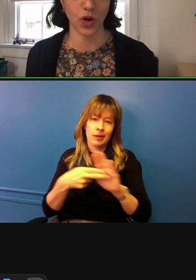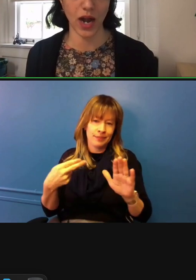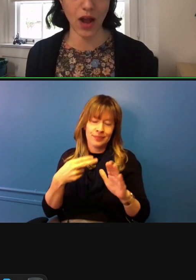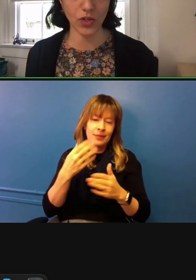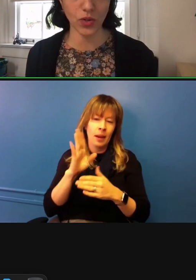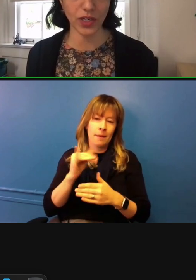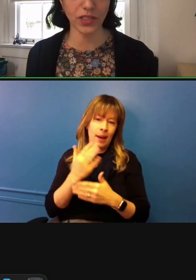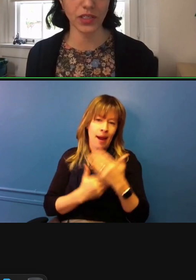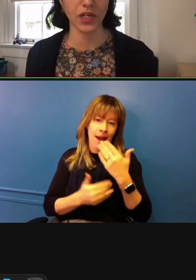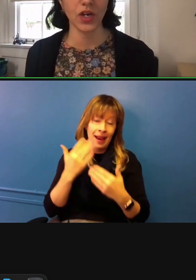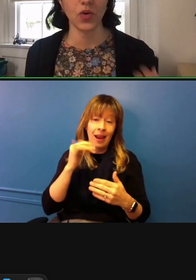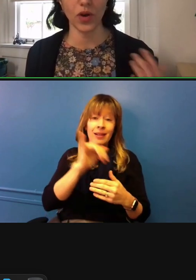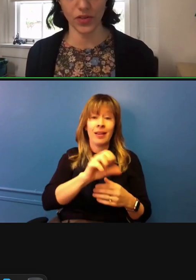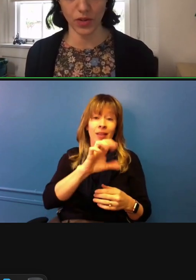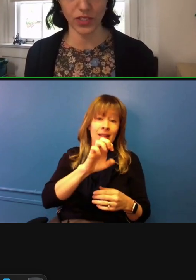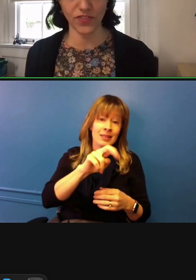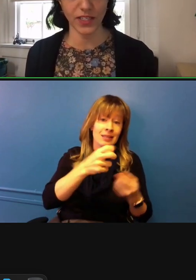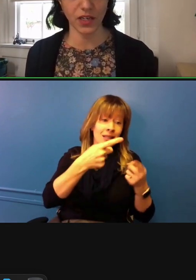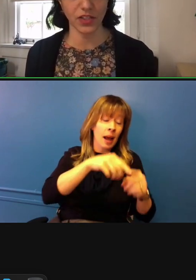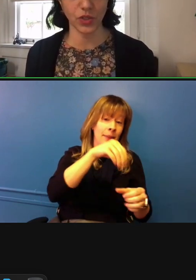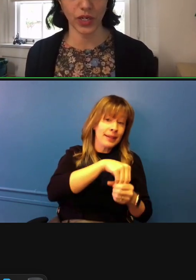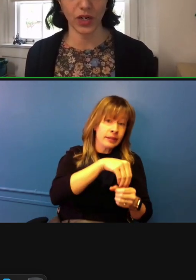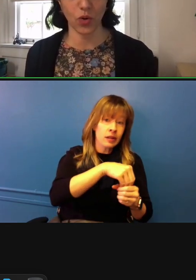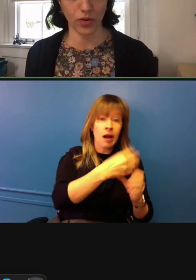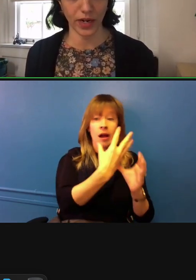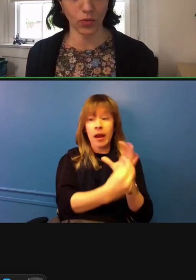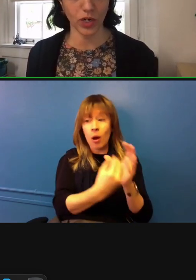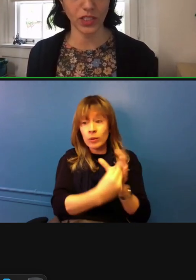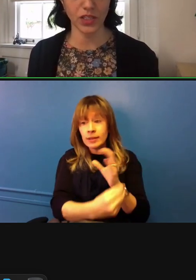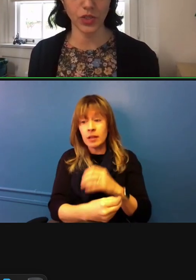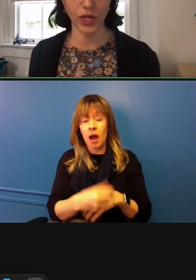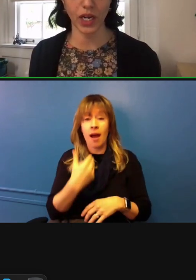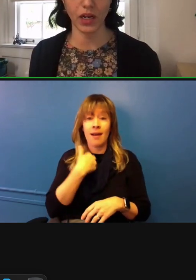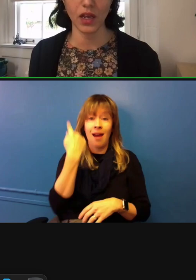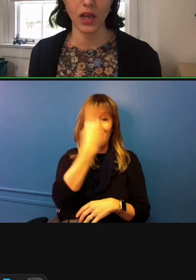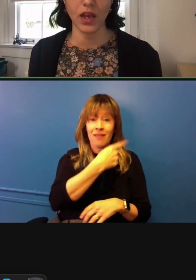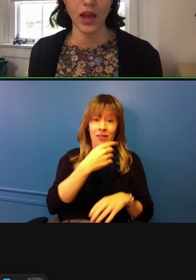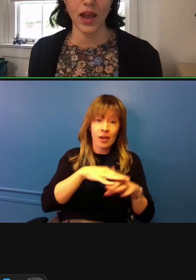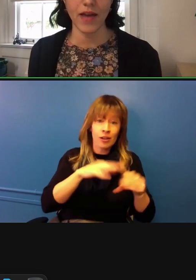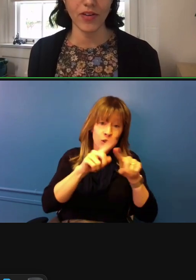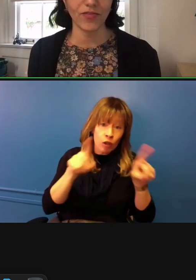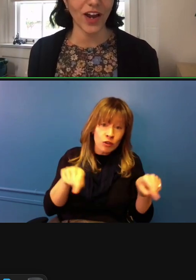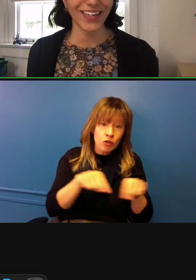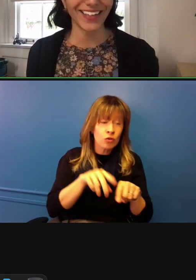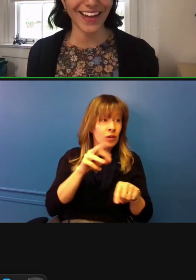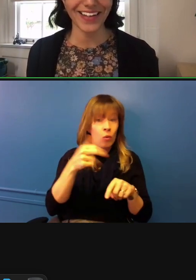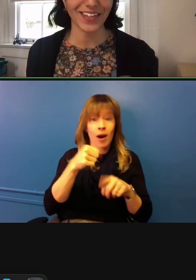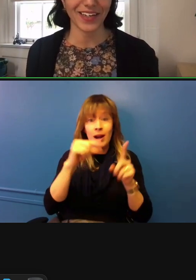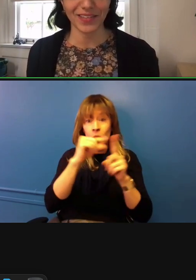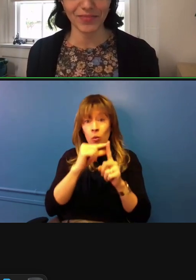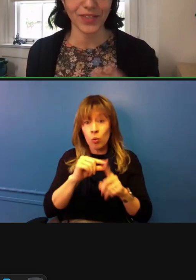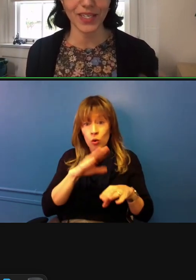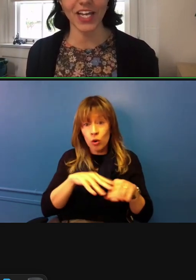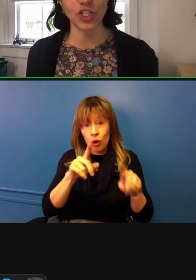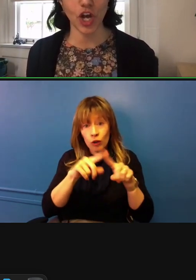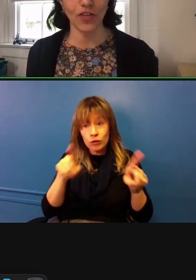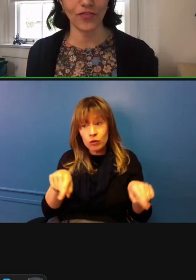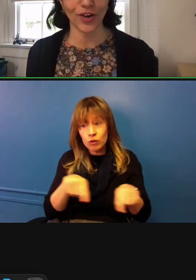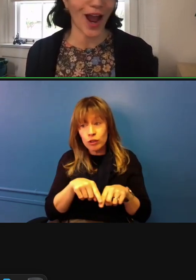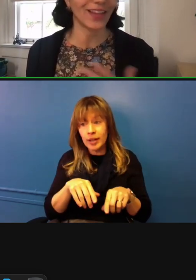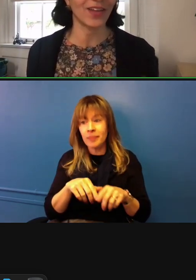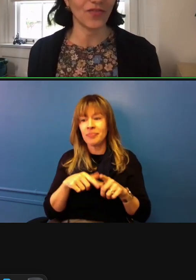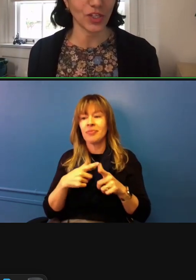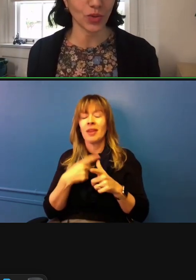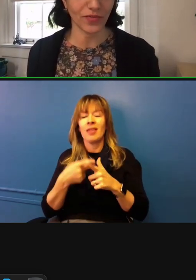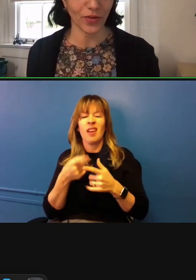place indoor or outdoors, whether there was a face on the screen or written words on the screen. And then finally, as a catch-all